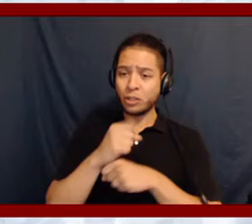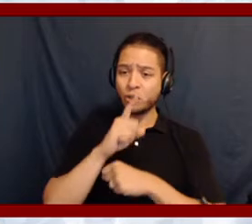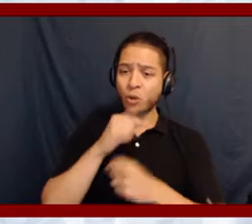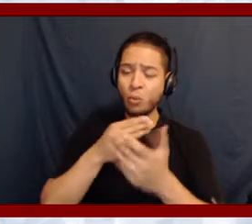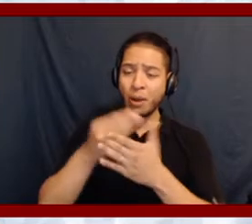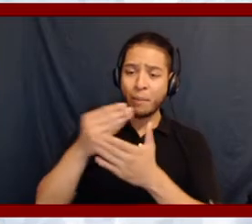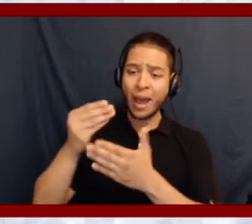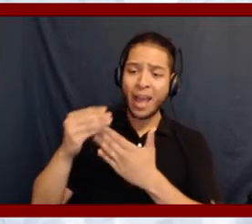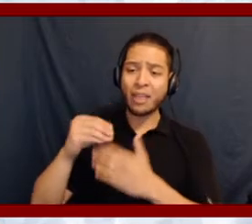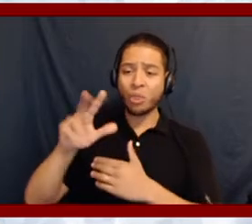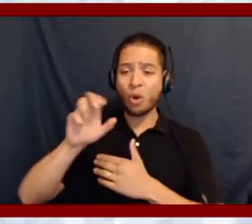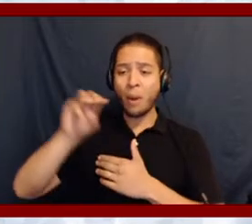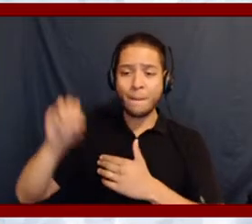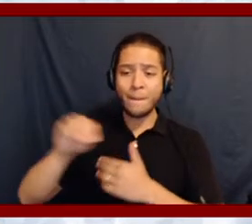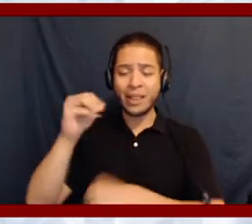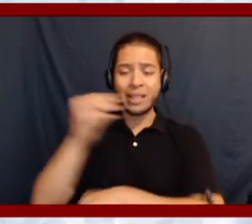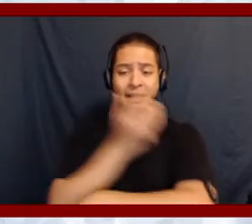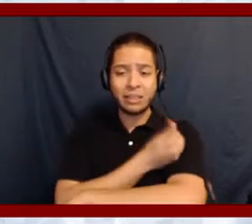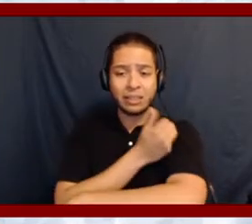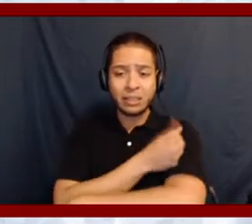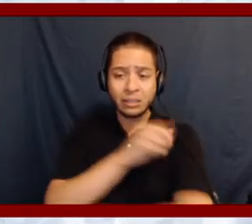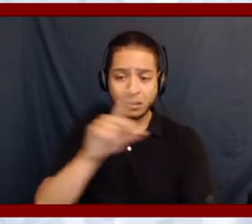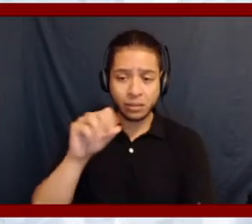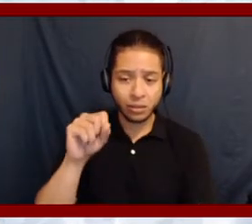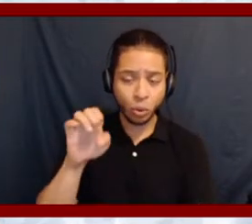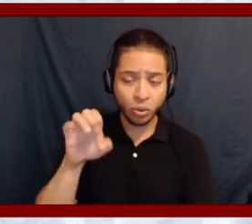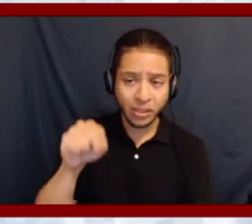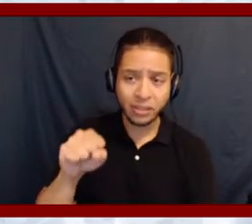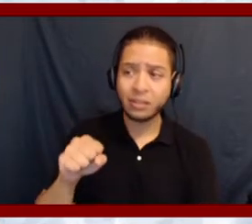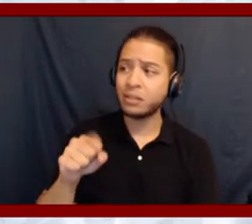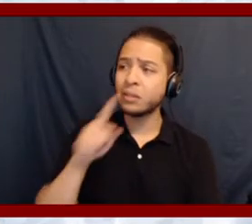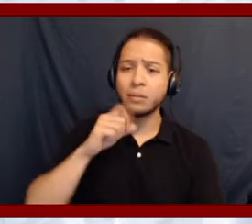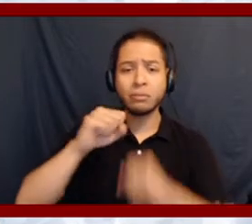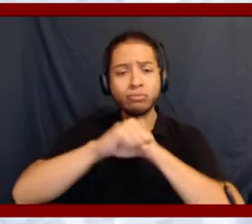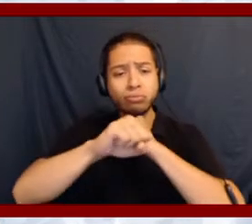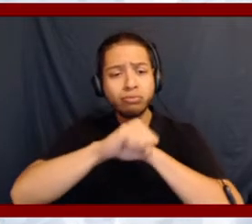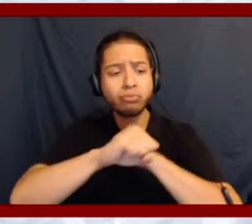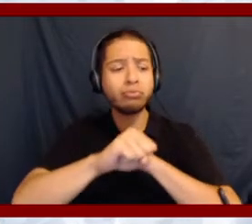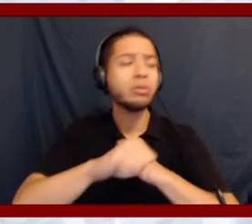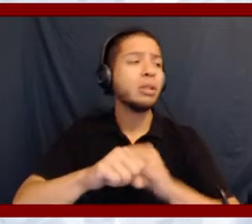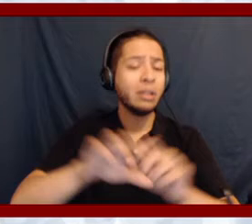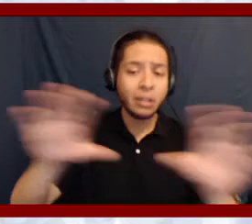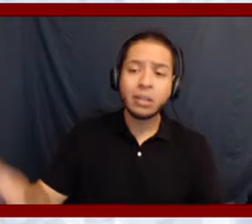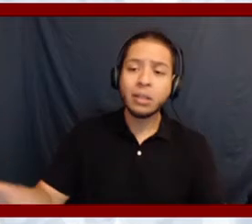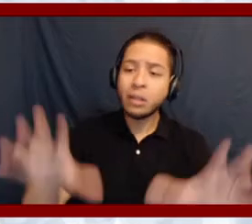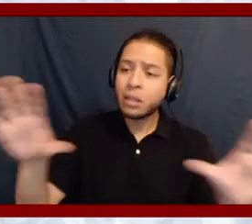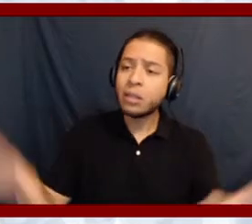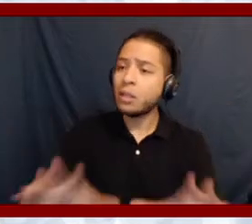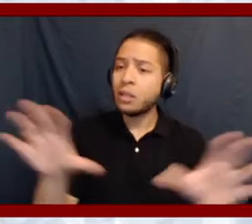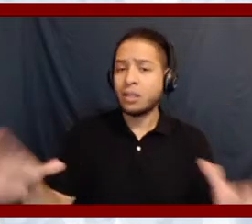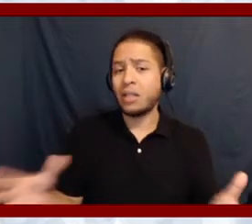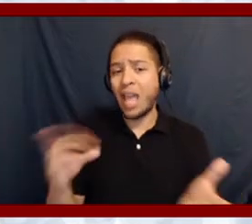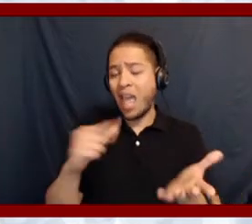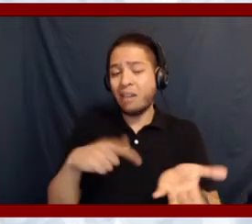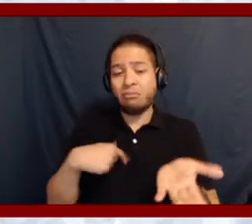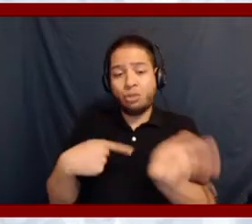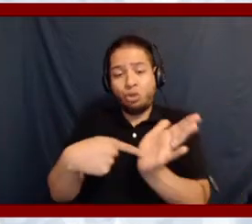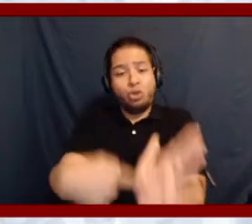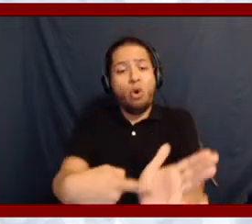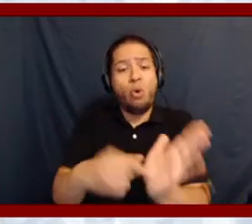two doses, pushing it, being honest with people, where, just giving them the honest science, but making sure that